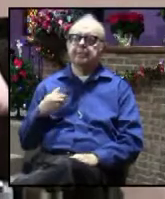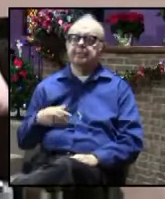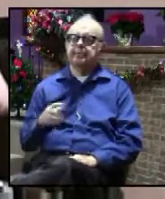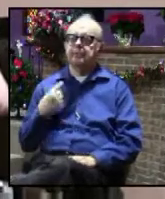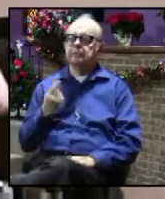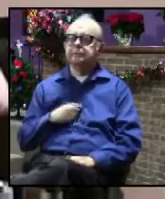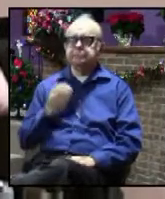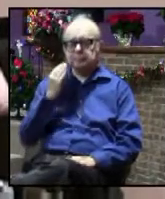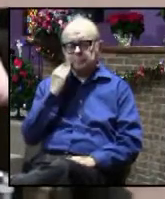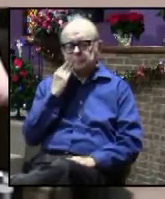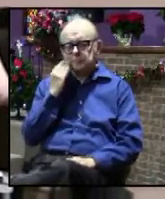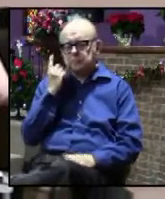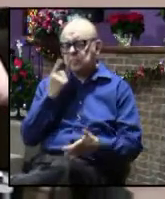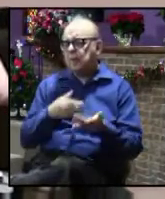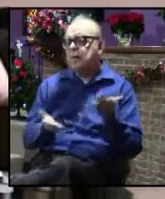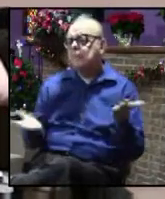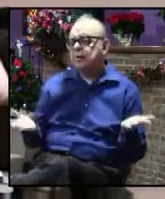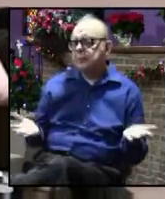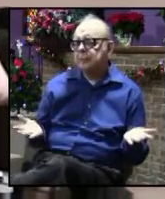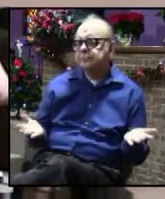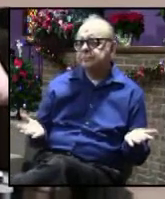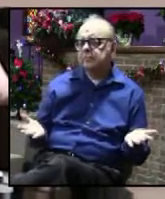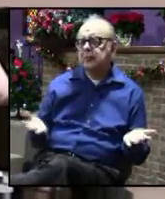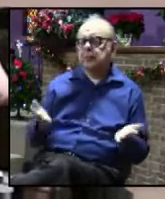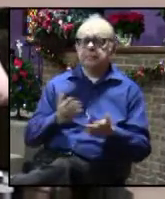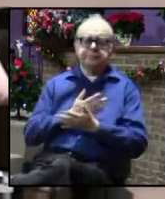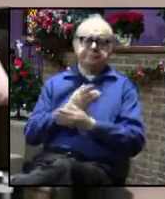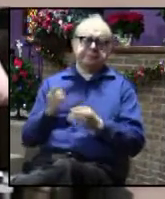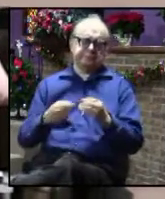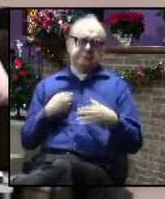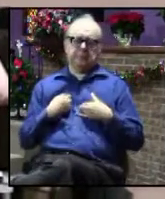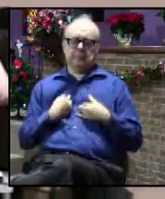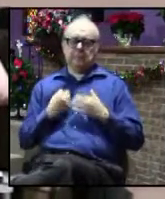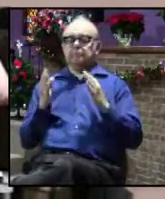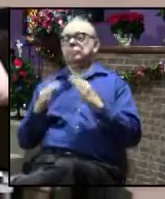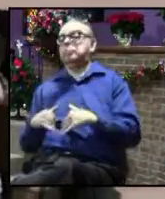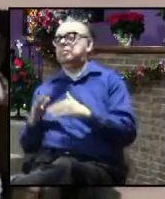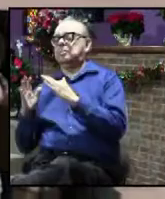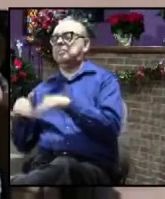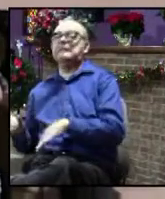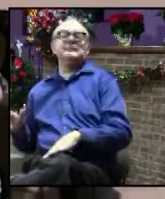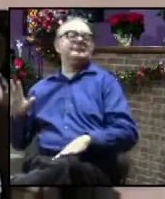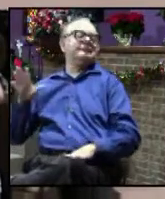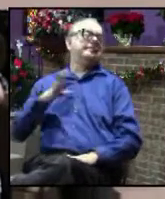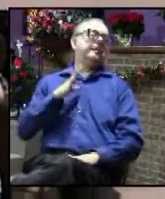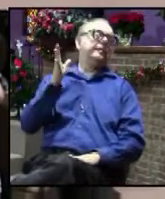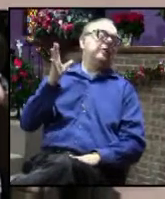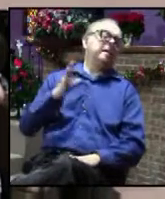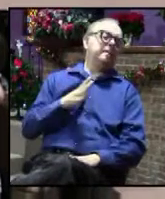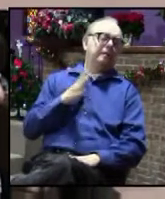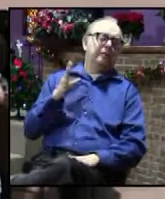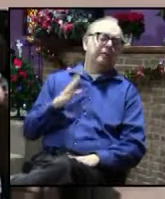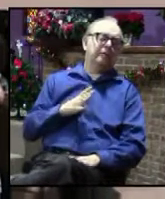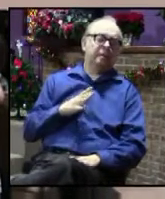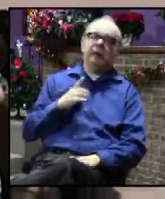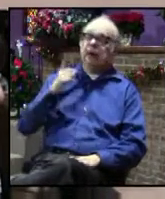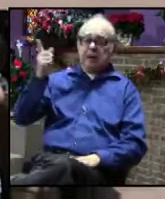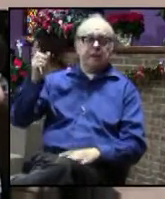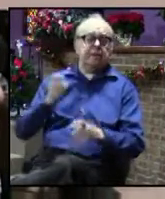us to know, you know what? Everything around me is falling apart. It's okay. He's got